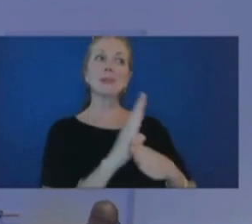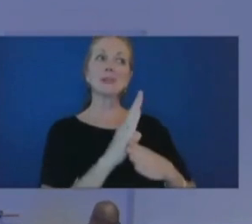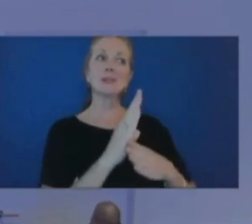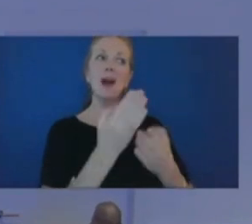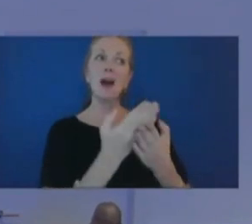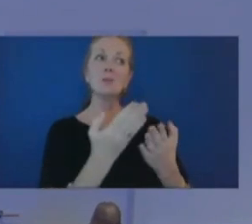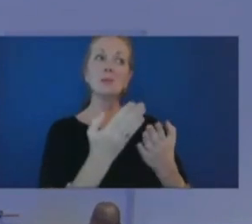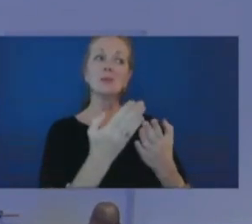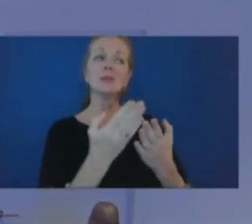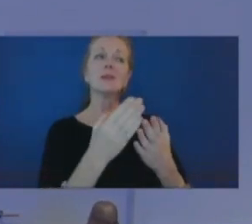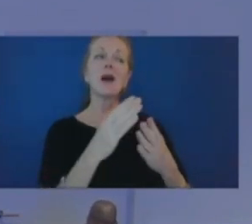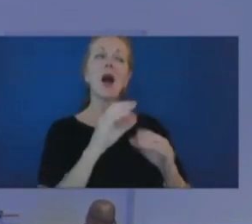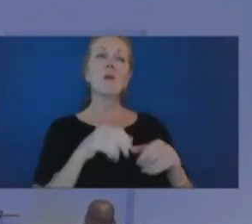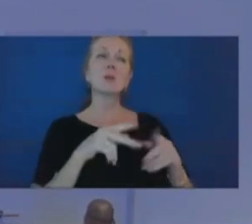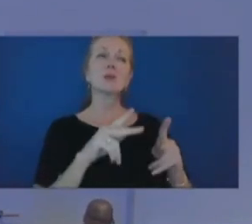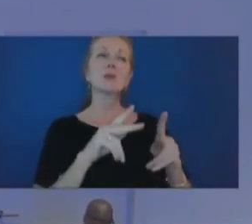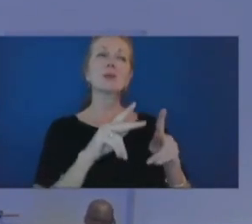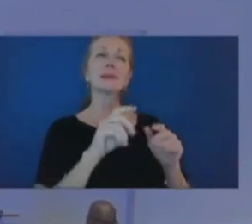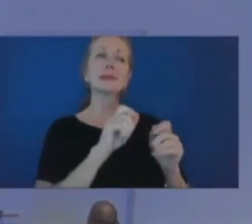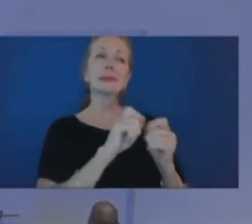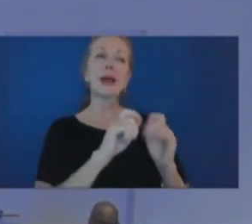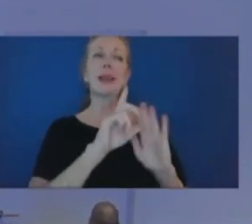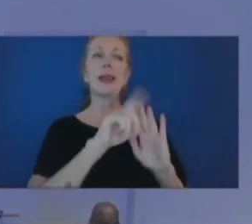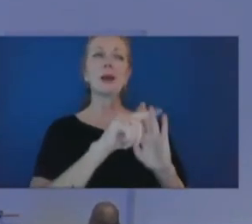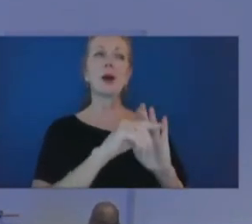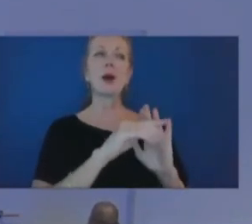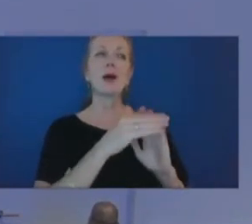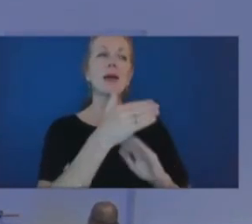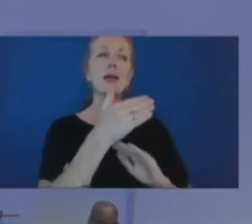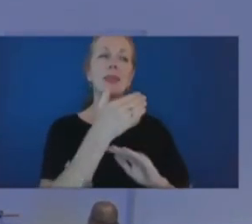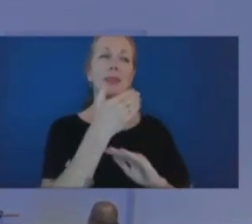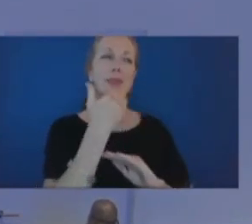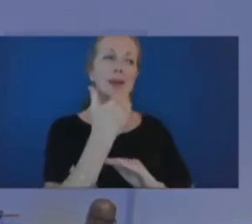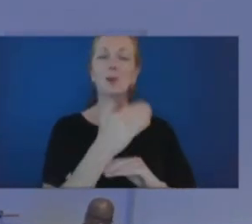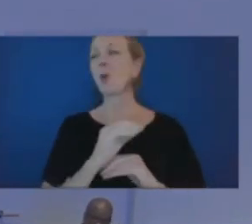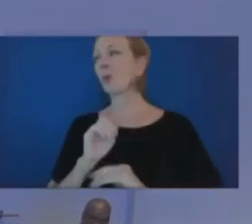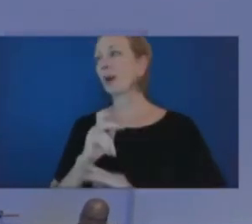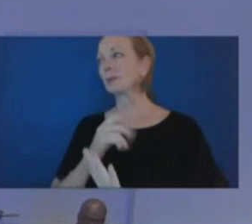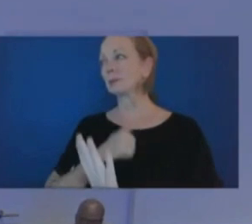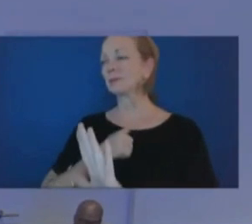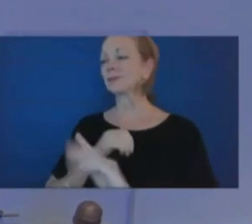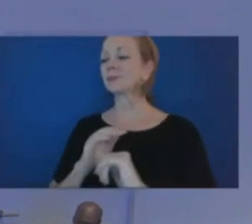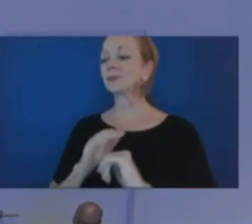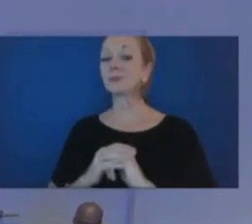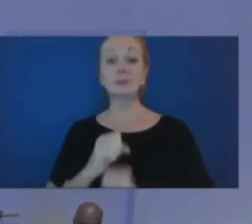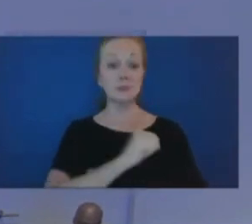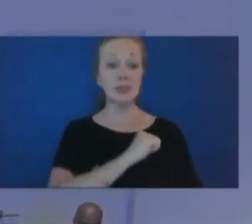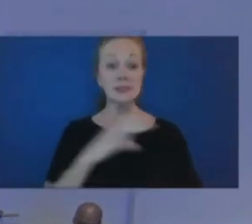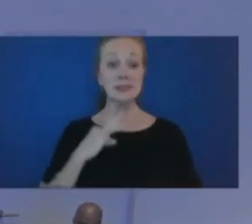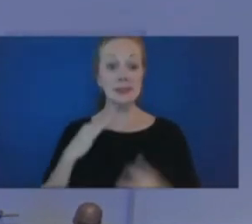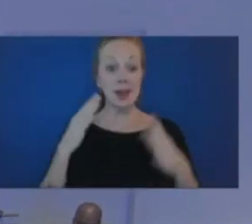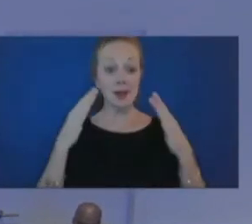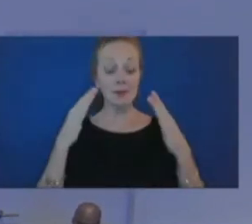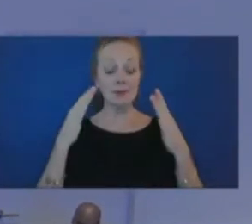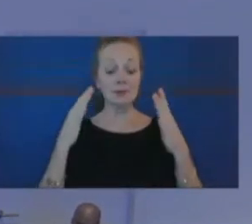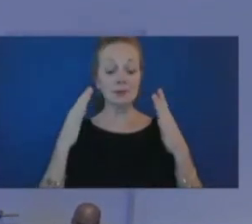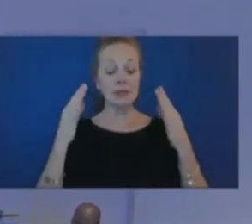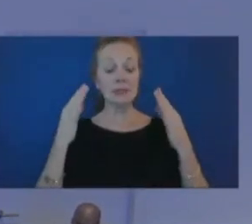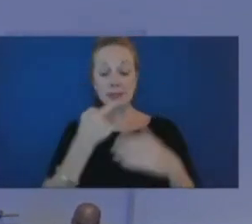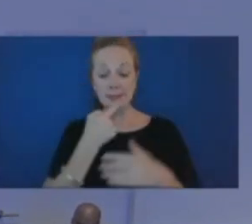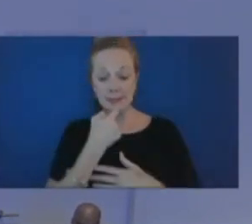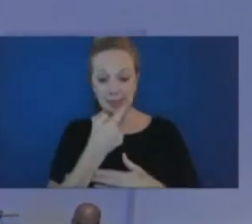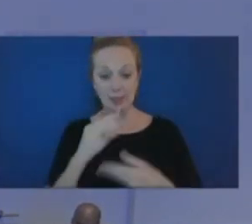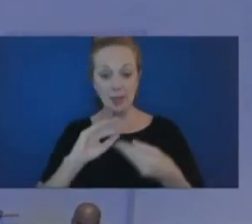Previously, CATS officials have said that this system will better protect employees, staff, and city property. Tonight's vote comes after several